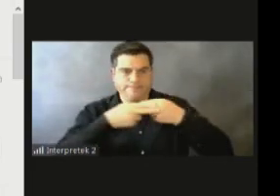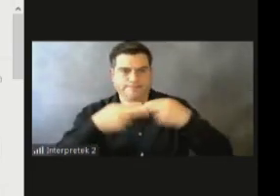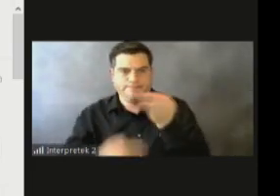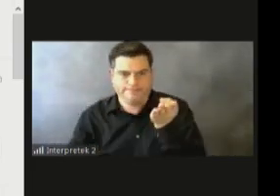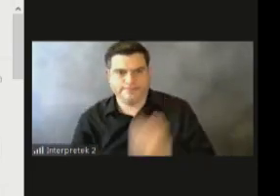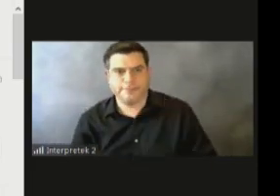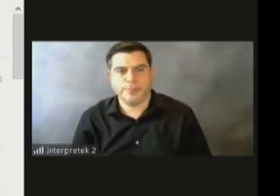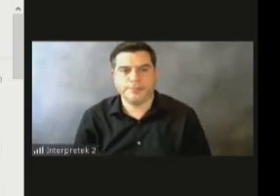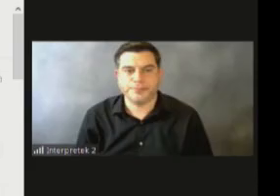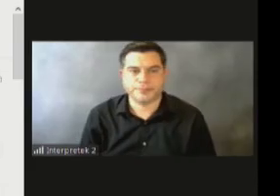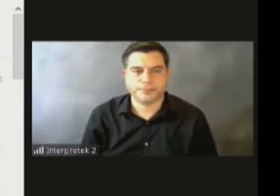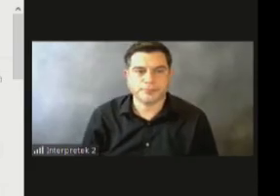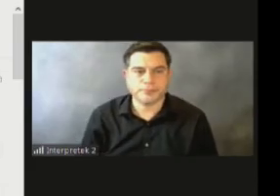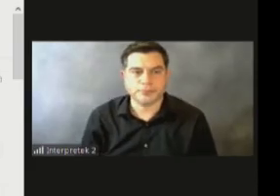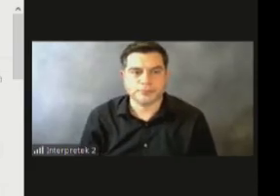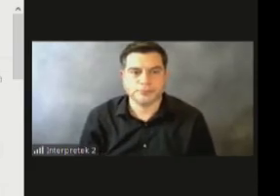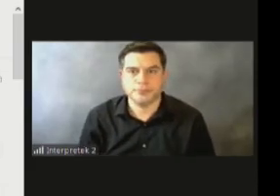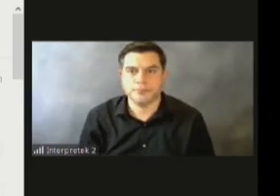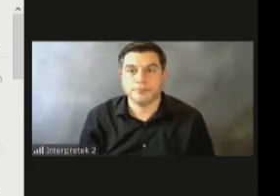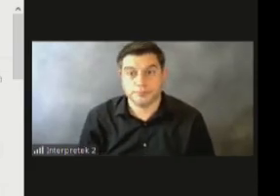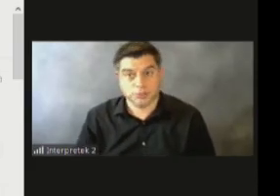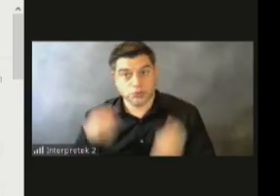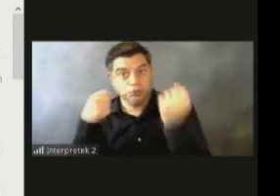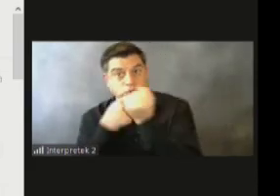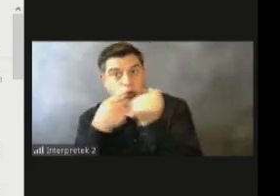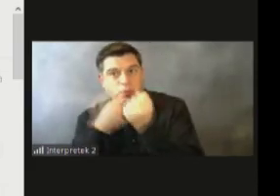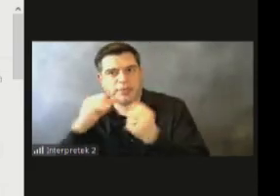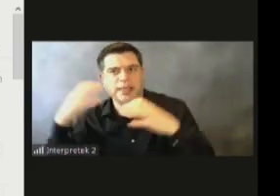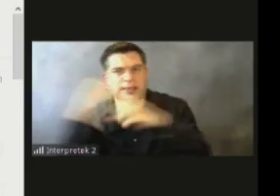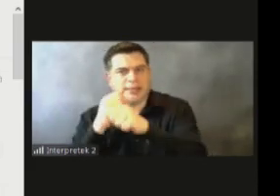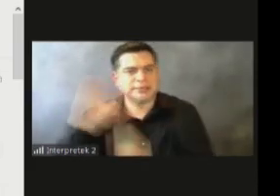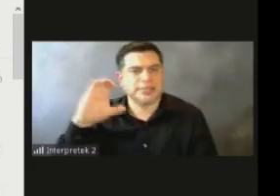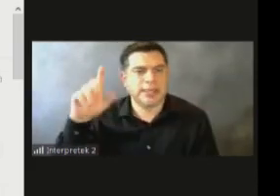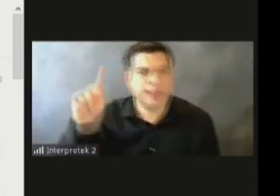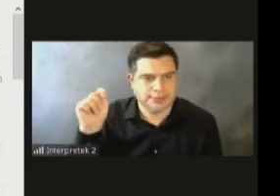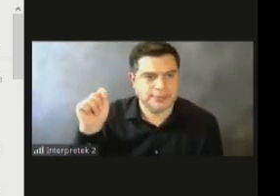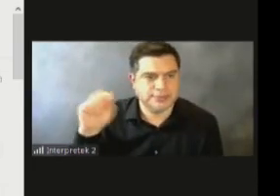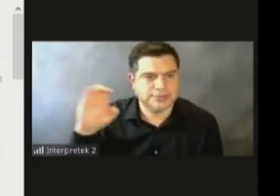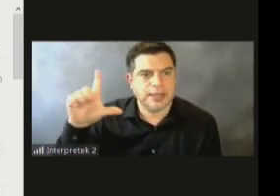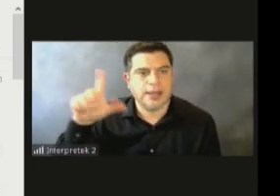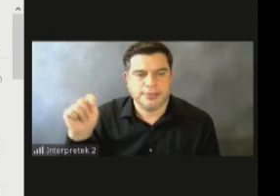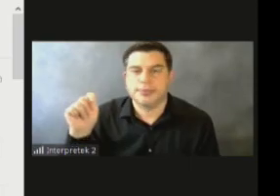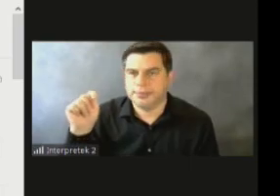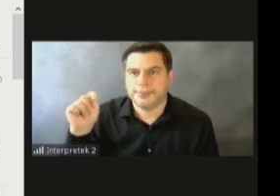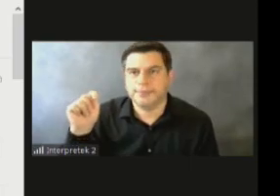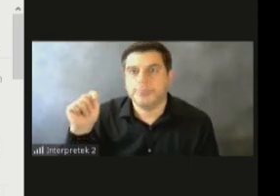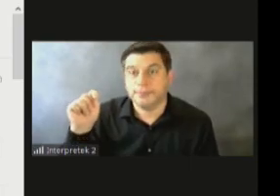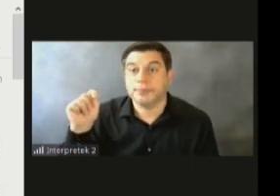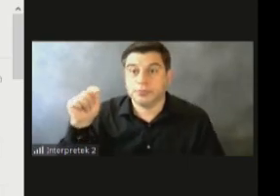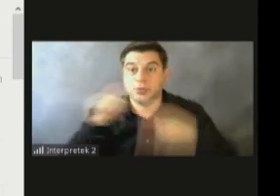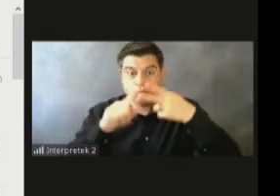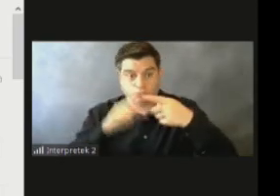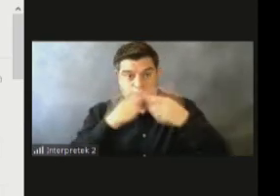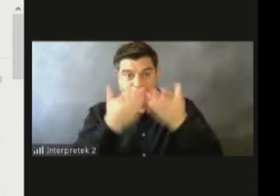And so in supporting a community land trust, there are two things that are needed. Of course, there's land, and then there's the